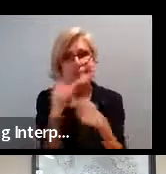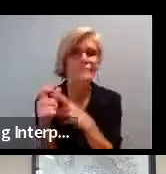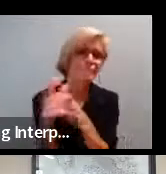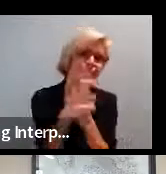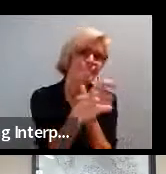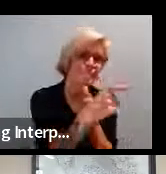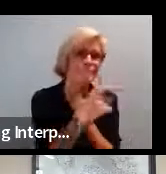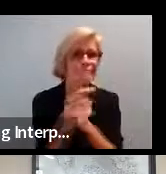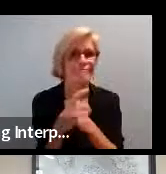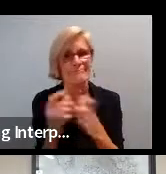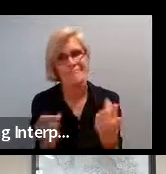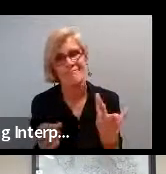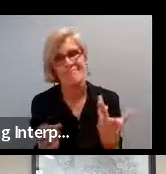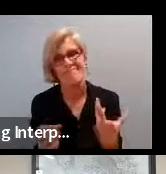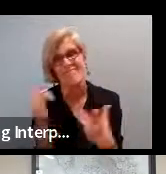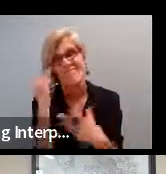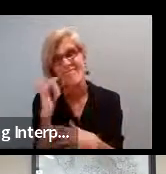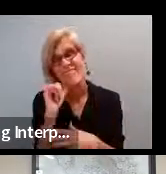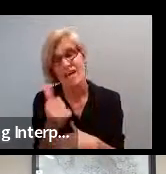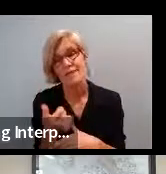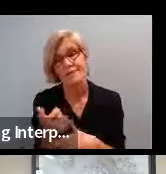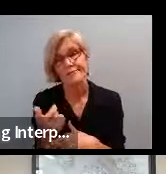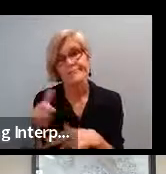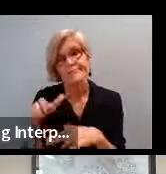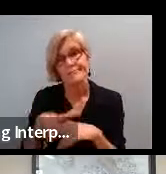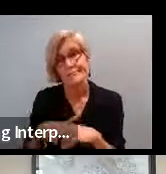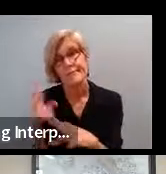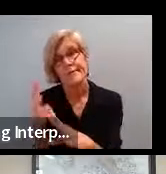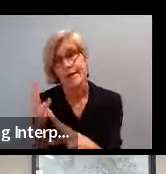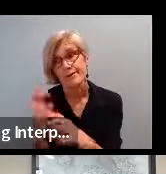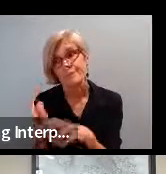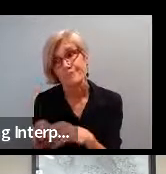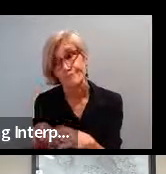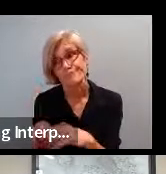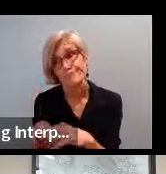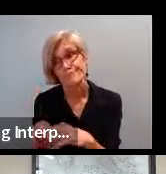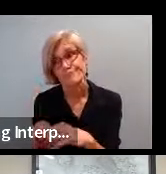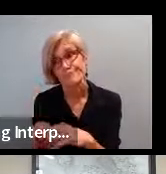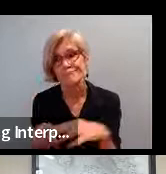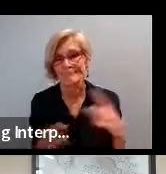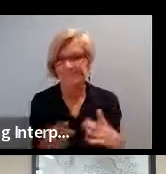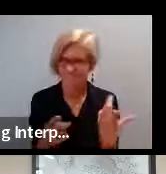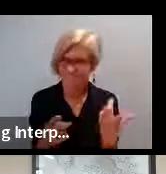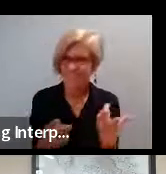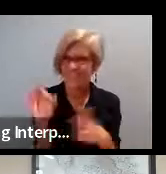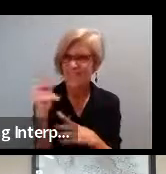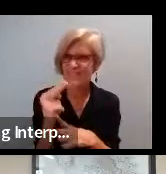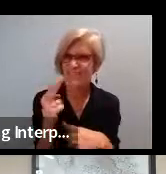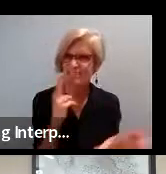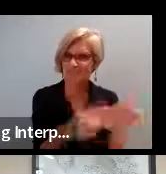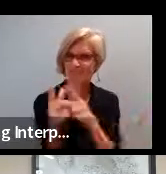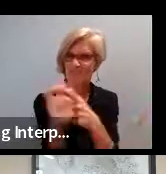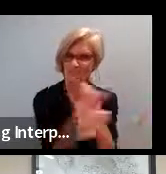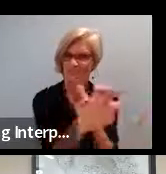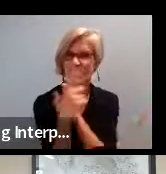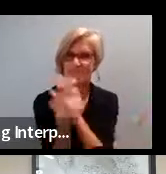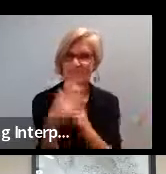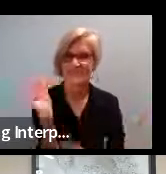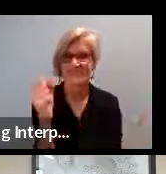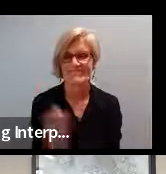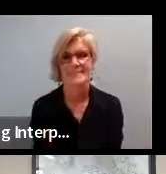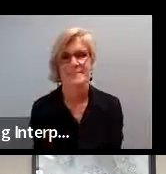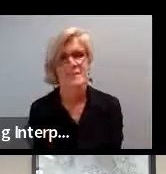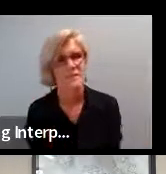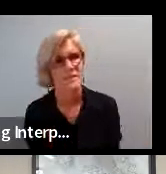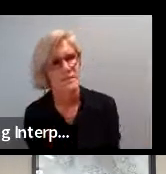because otherwise you have to go sit in our line and you just kind of sit there and wait. So it's a really fun activity to do. And